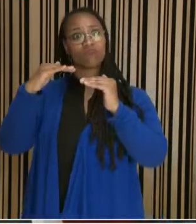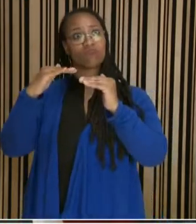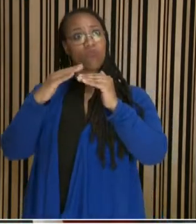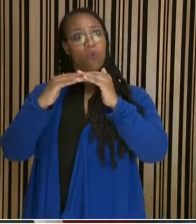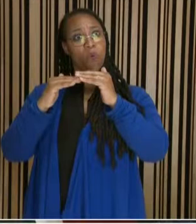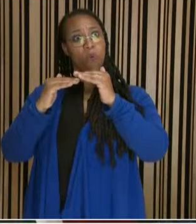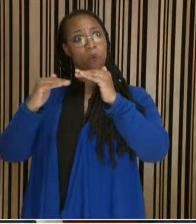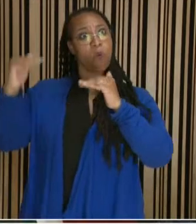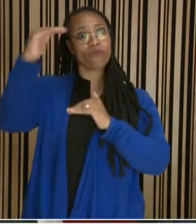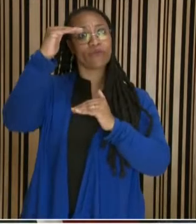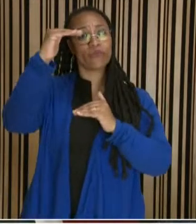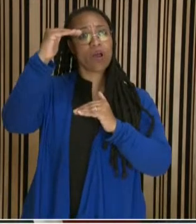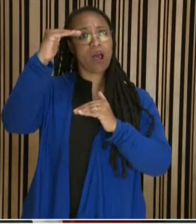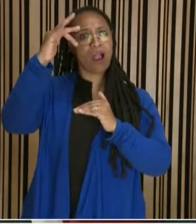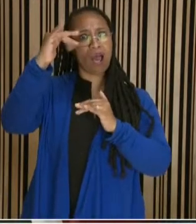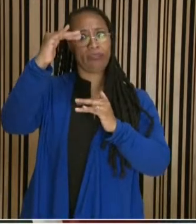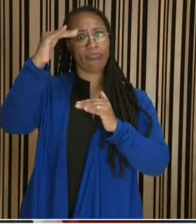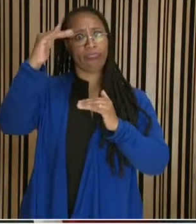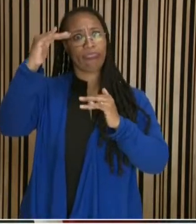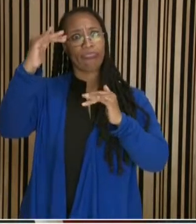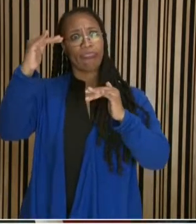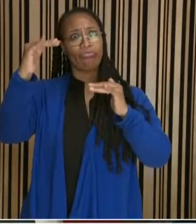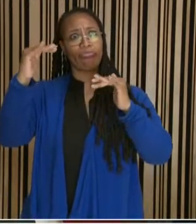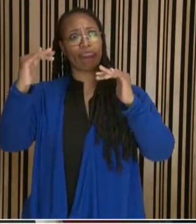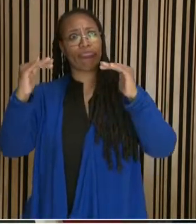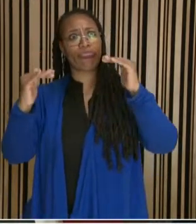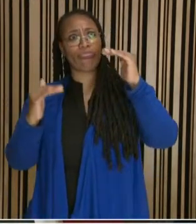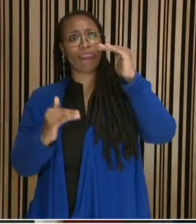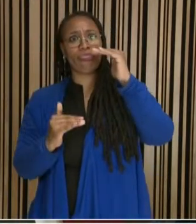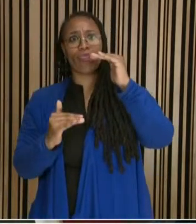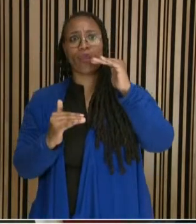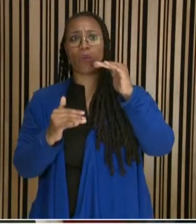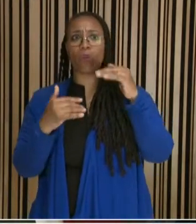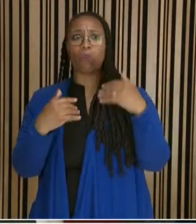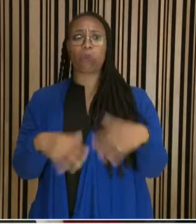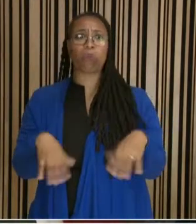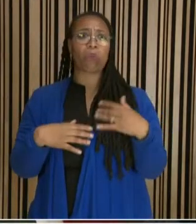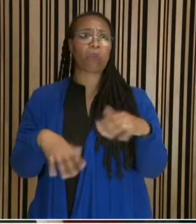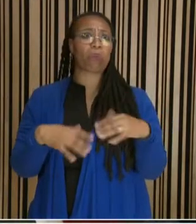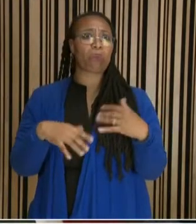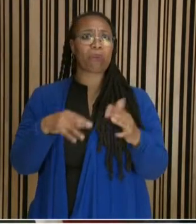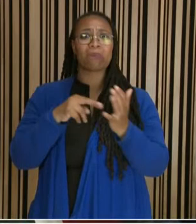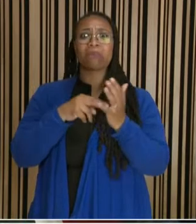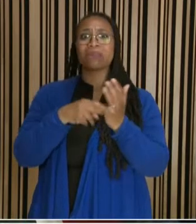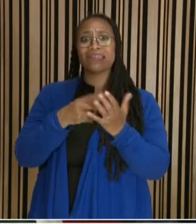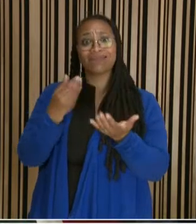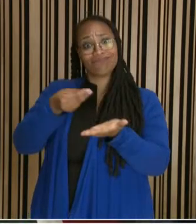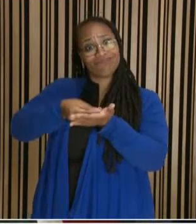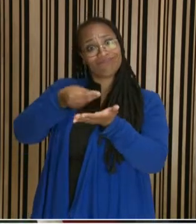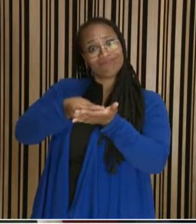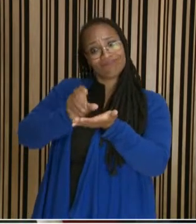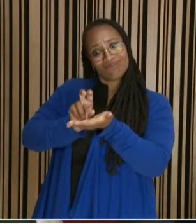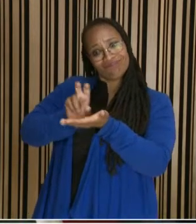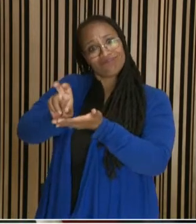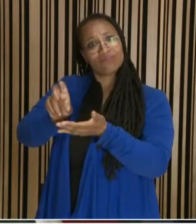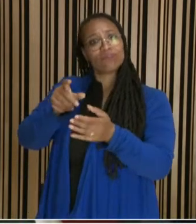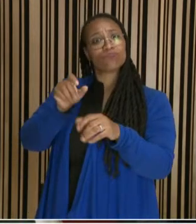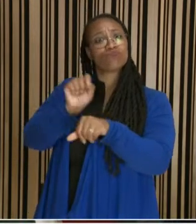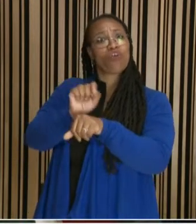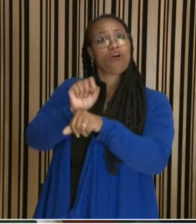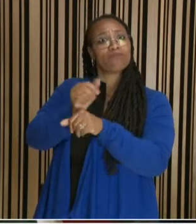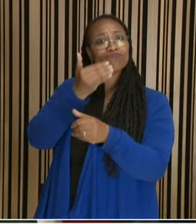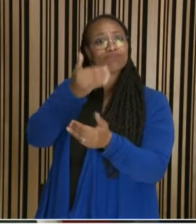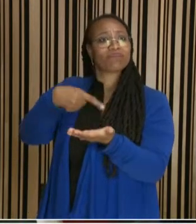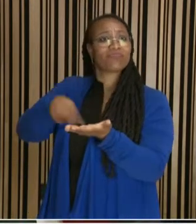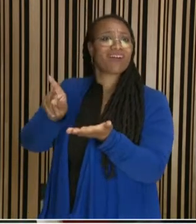job in Washington, D.C. And part of our focus and investments in this budget make sure we're preparing D.C.